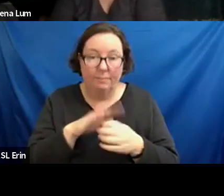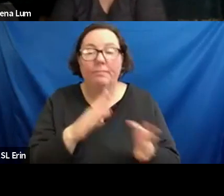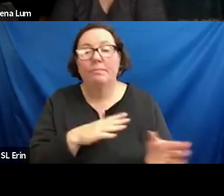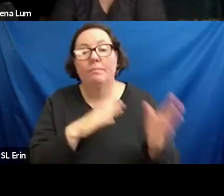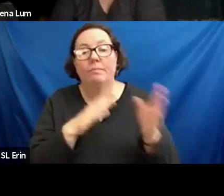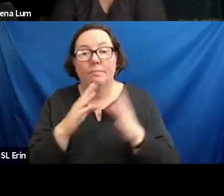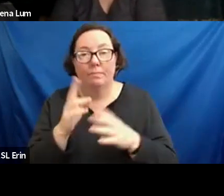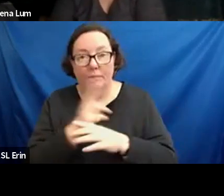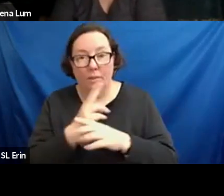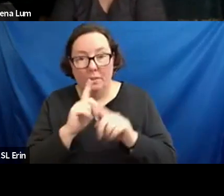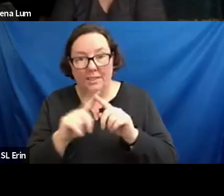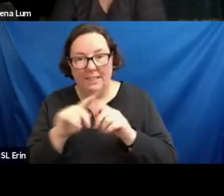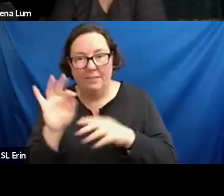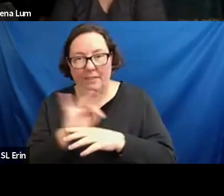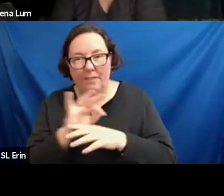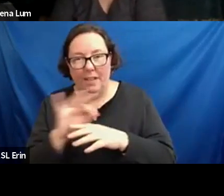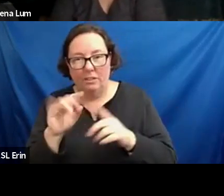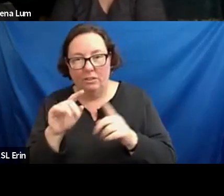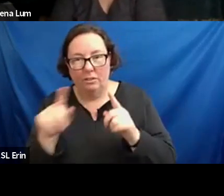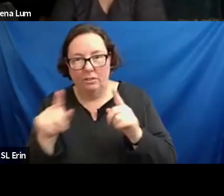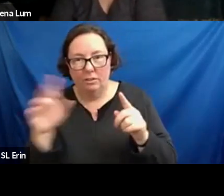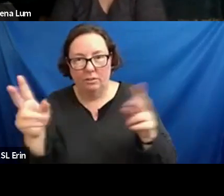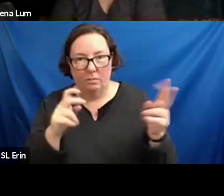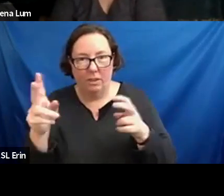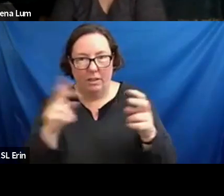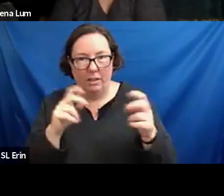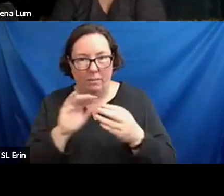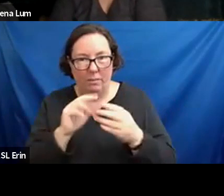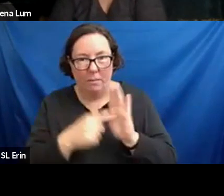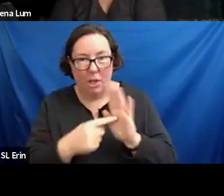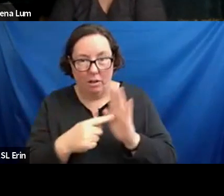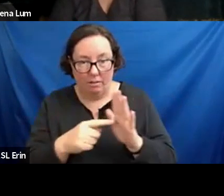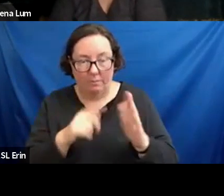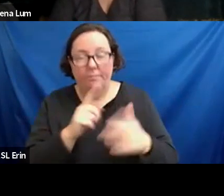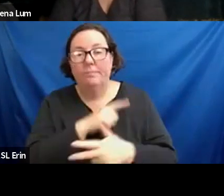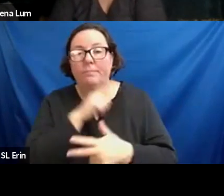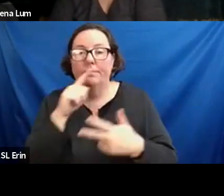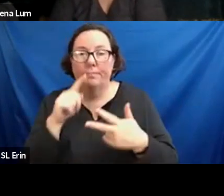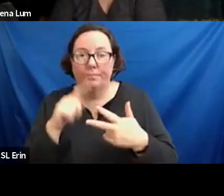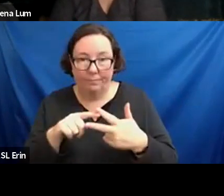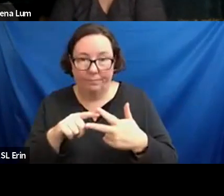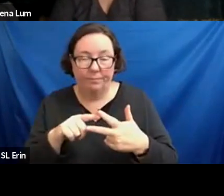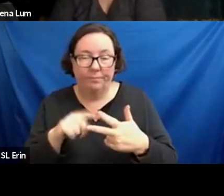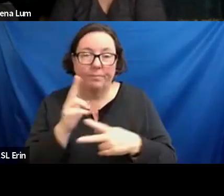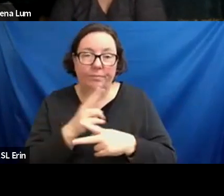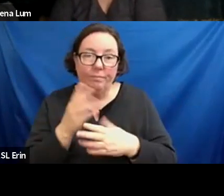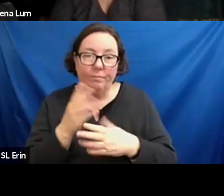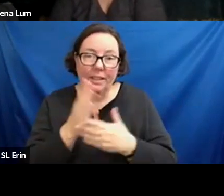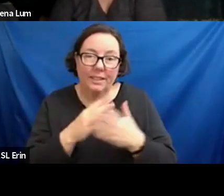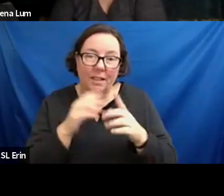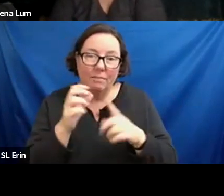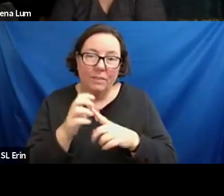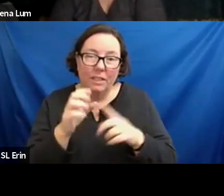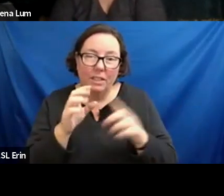and uses different factors to pull into the model. Secondly, it uses some descriptive